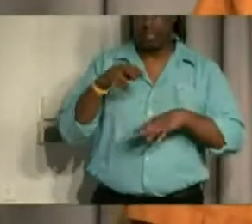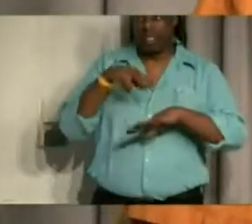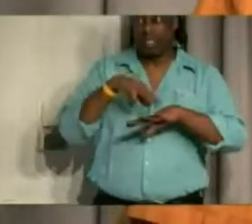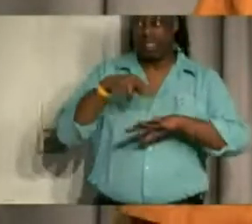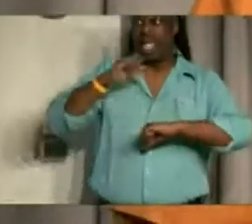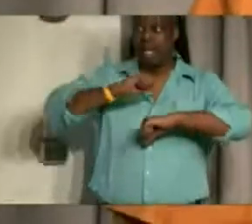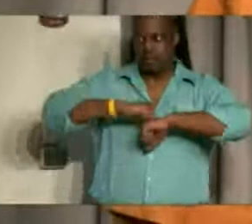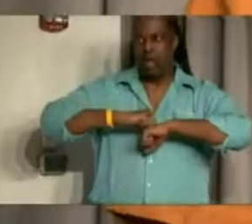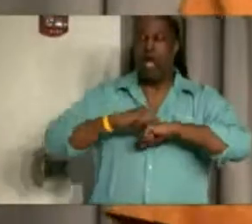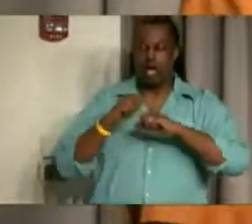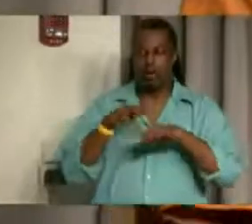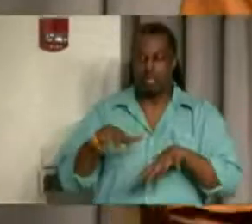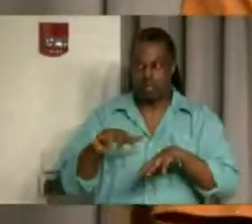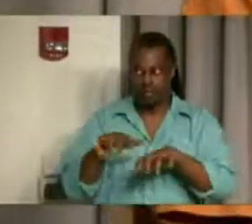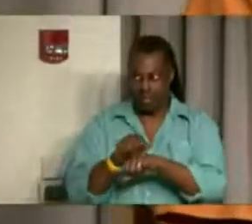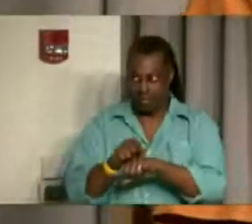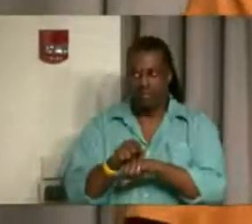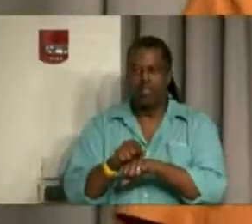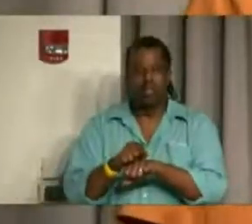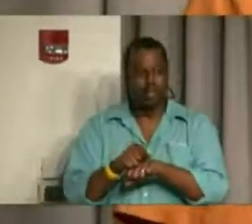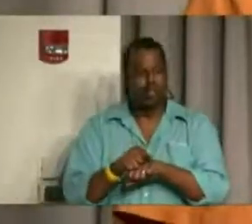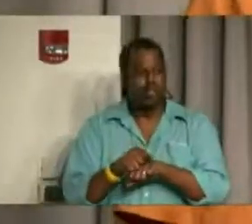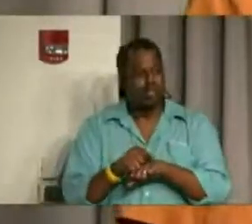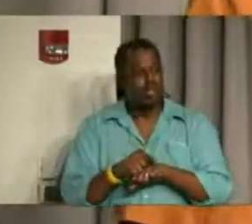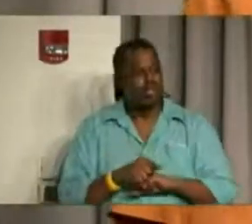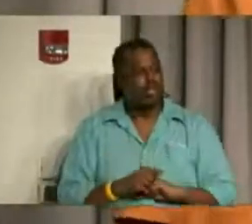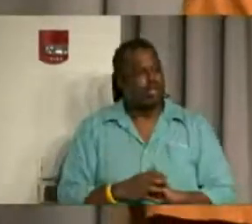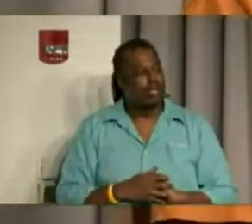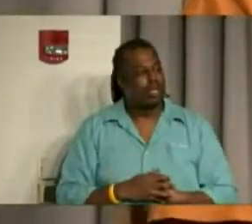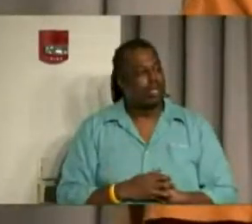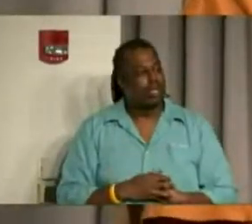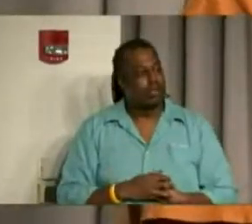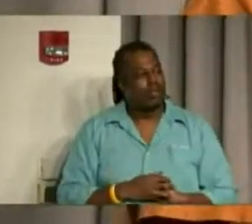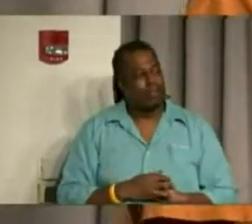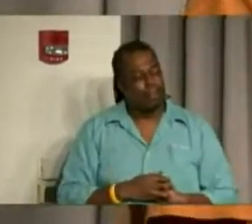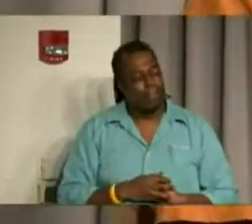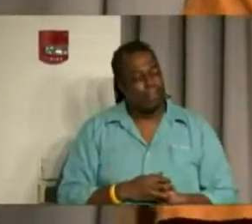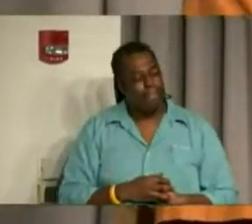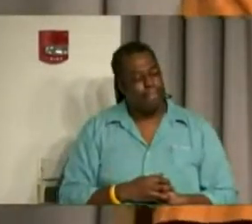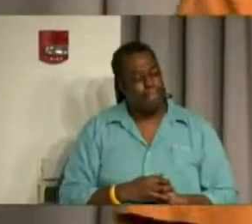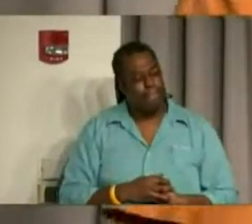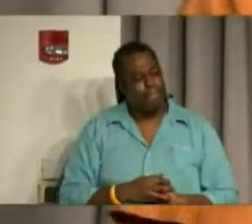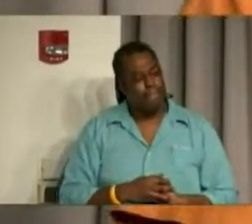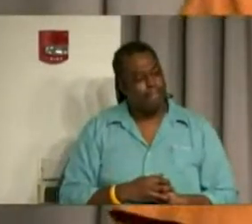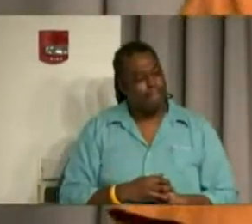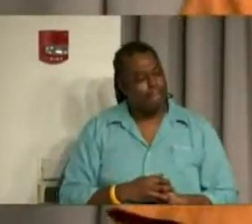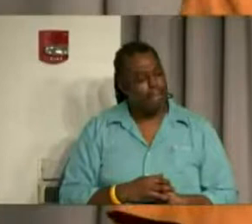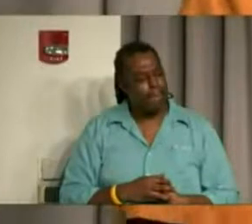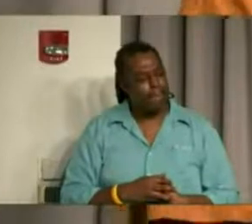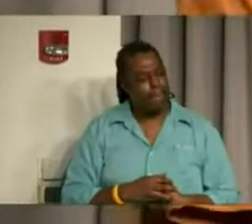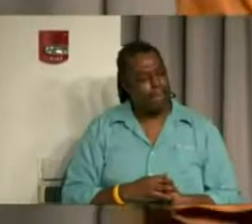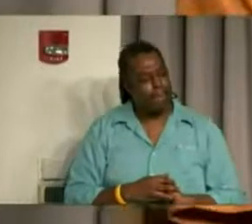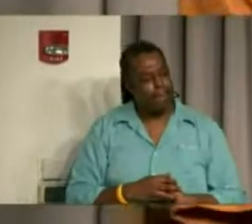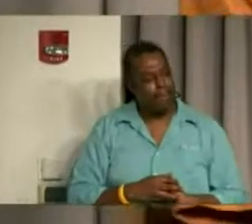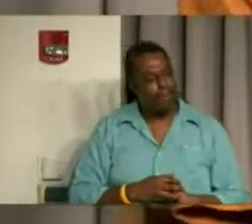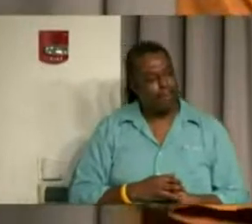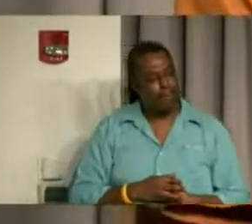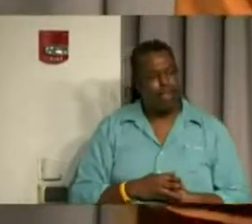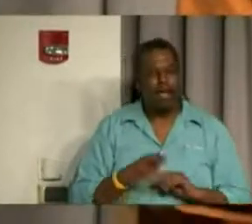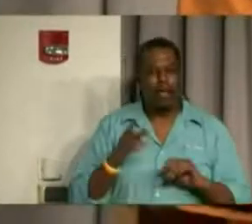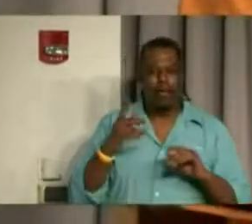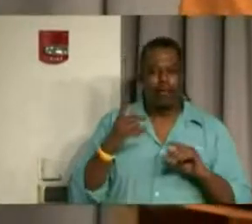DAPL movement, which is still taking place right now, and they're still fighting that, and it's still possible to shut down